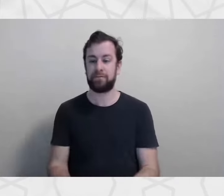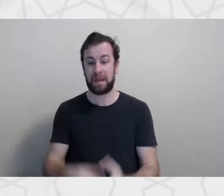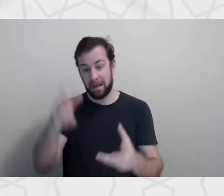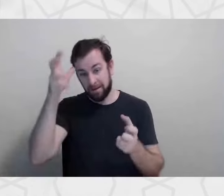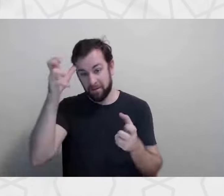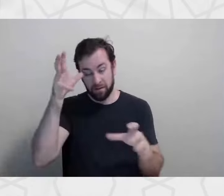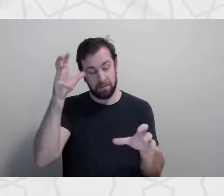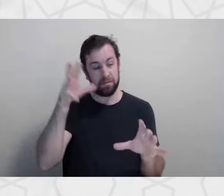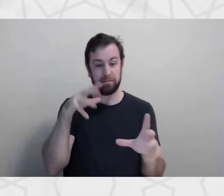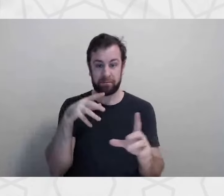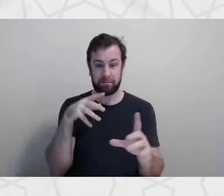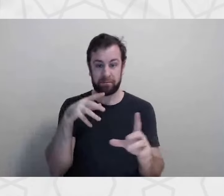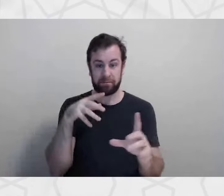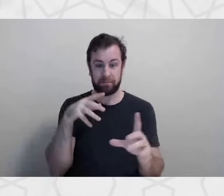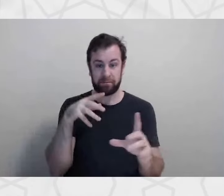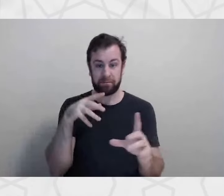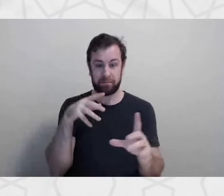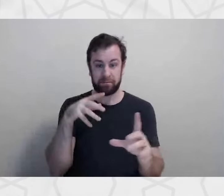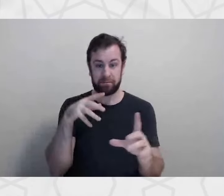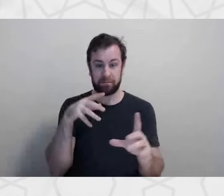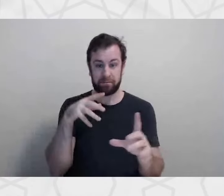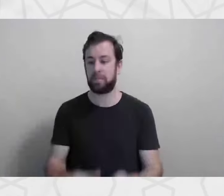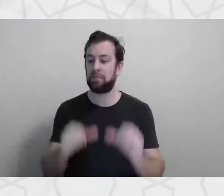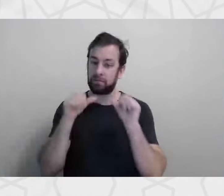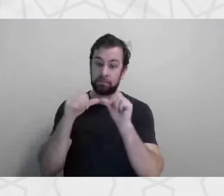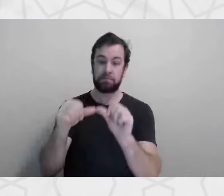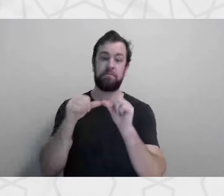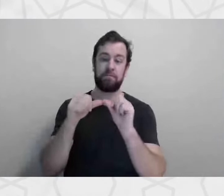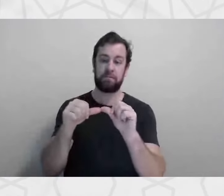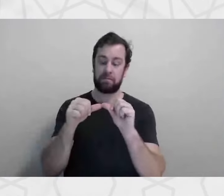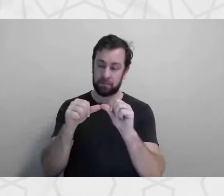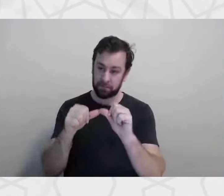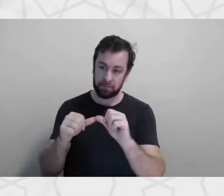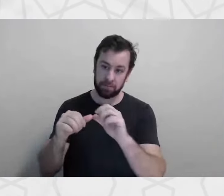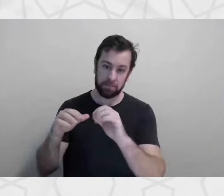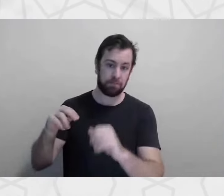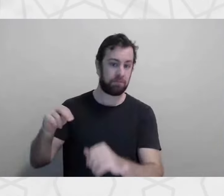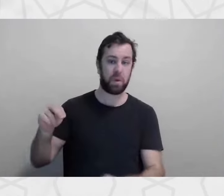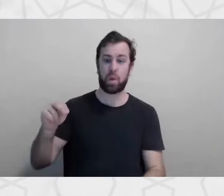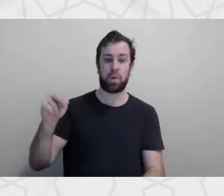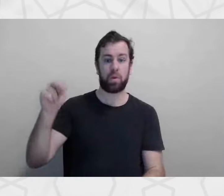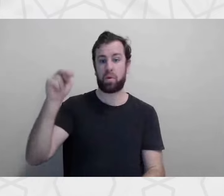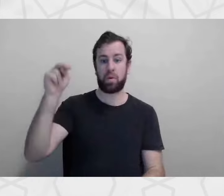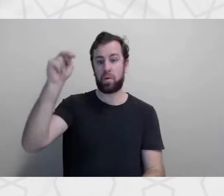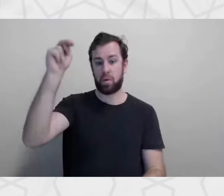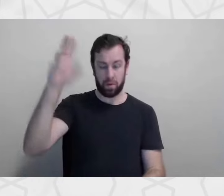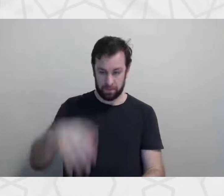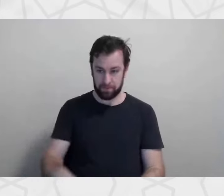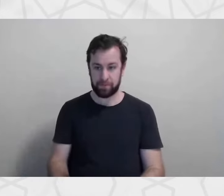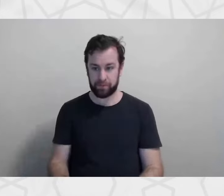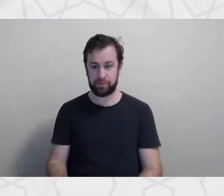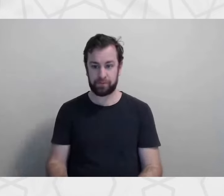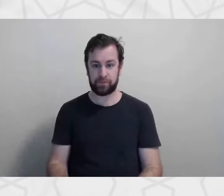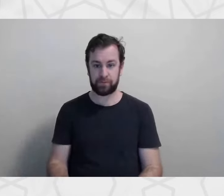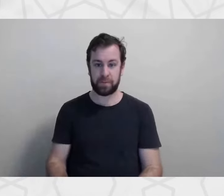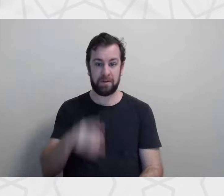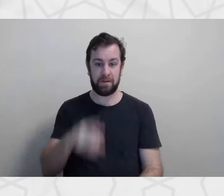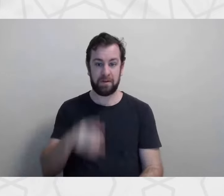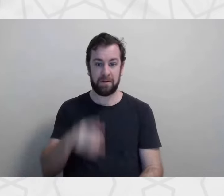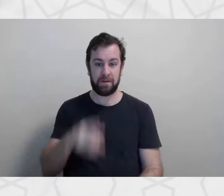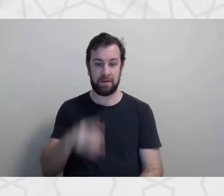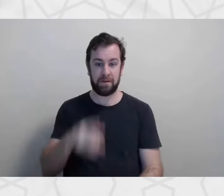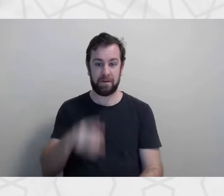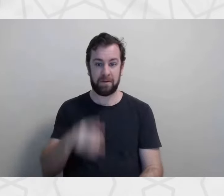evil, immorality. And it continued up to the north, the feast of the 12 nights,